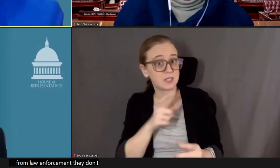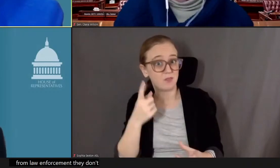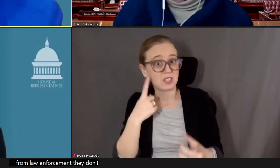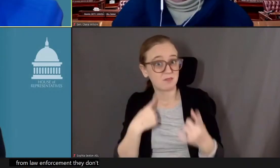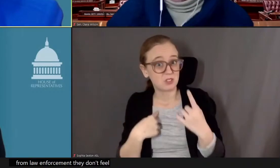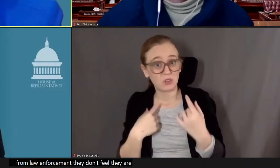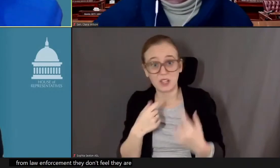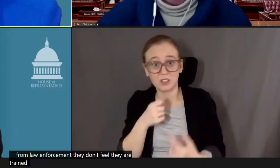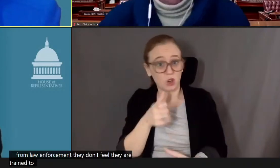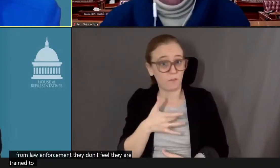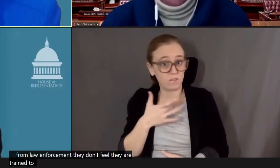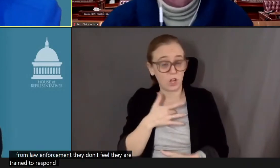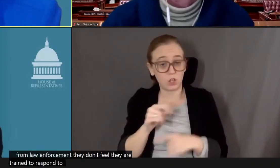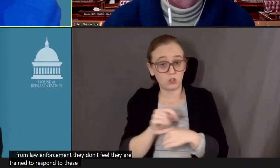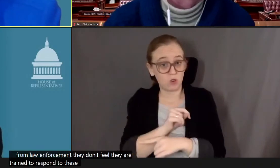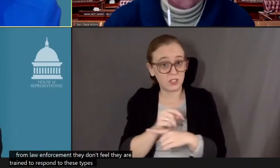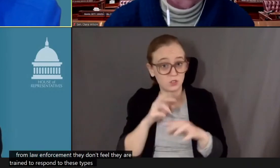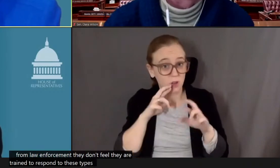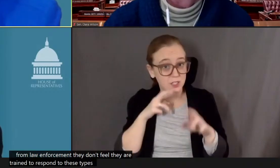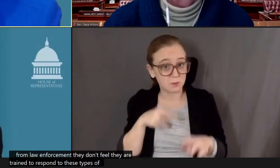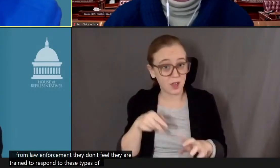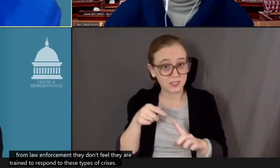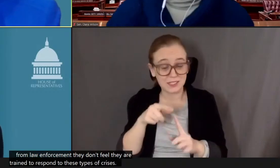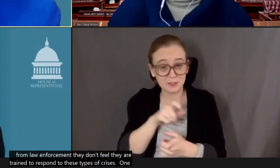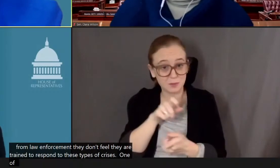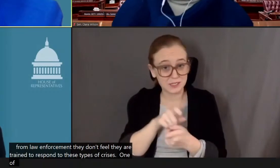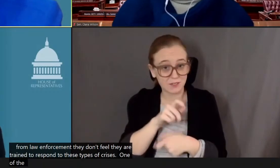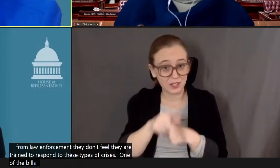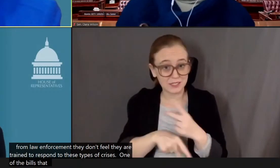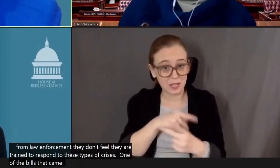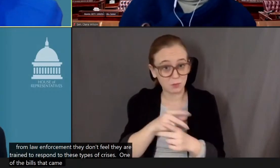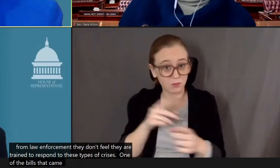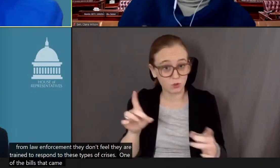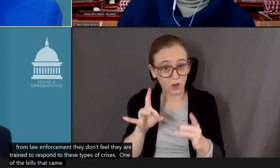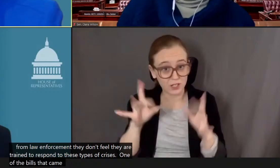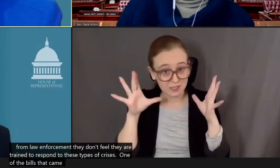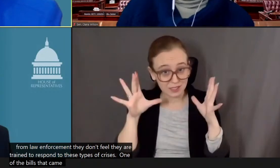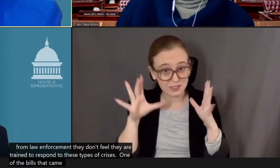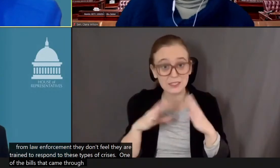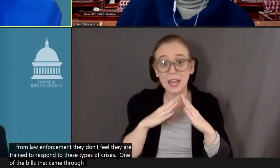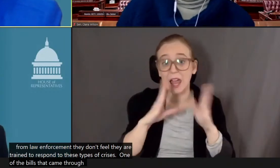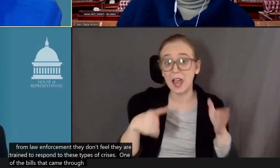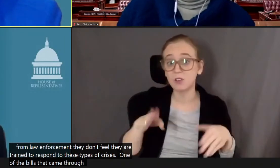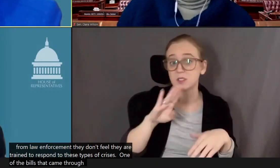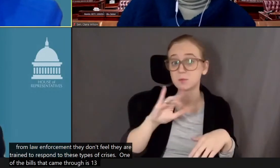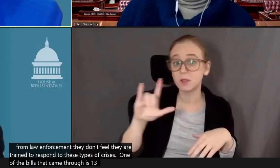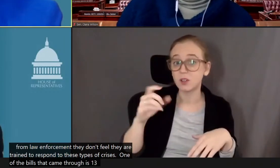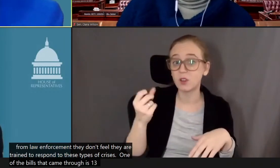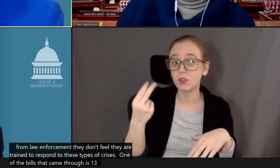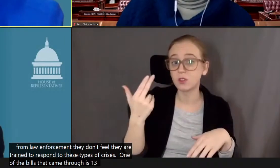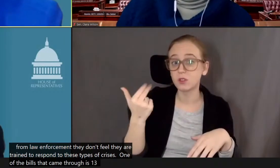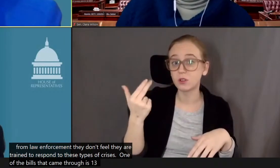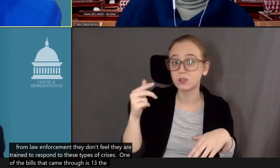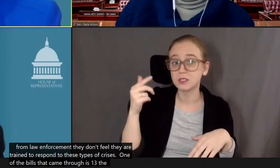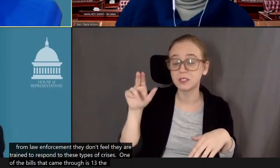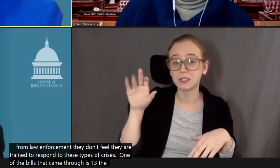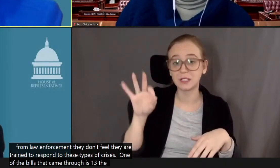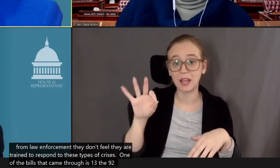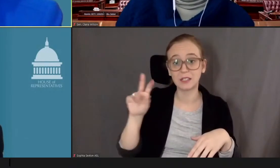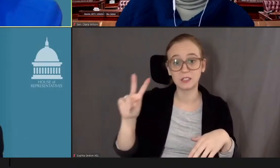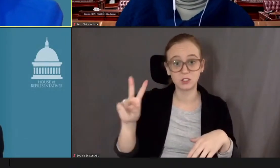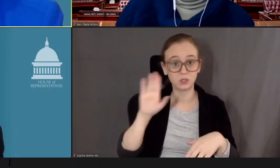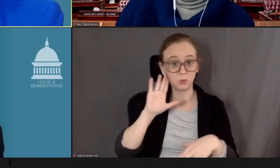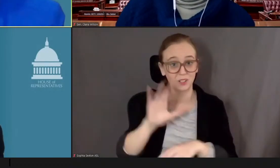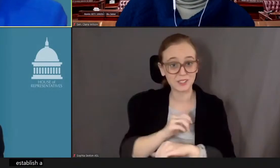crises. One of the bills that came through is House Bill 1392 that will establish a mobile crisis intervention